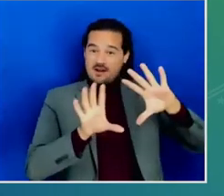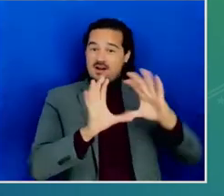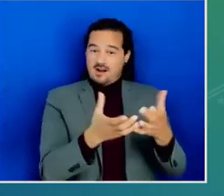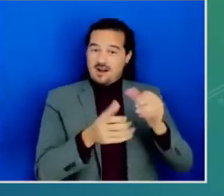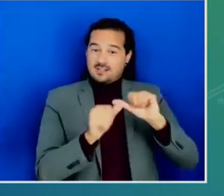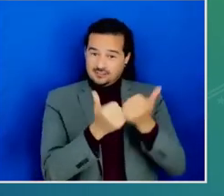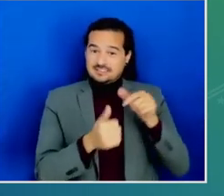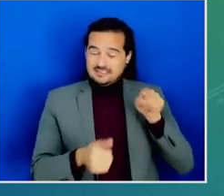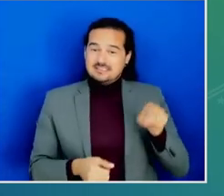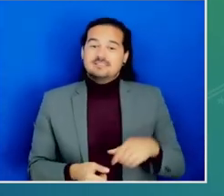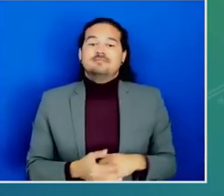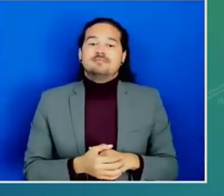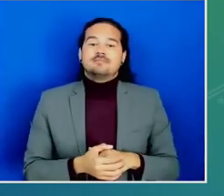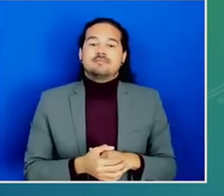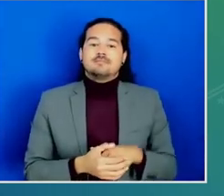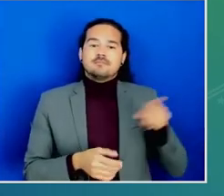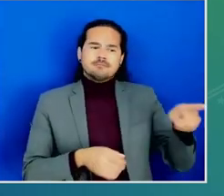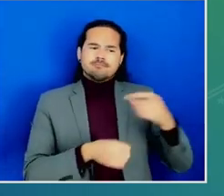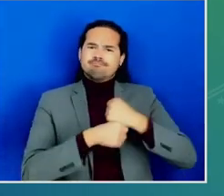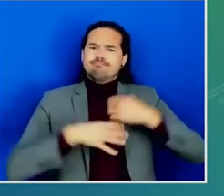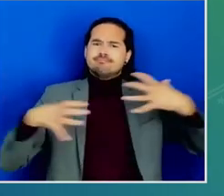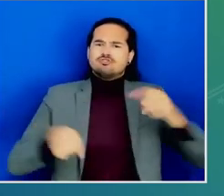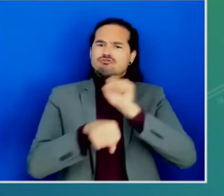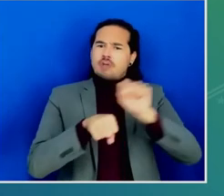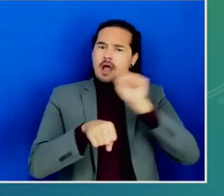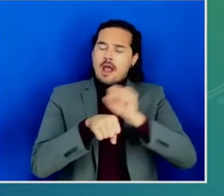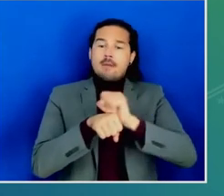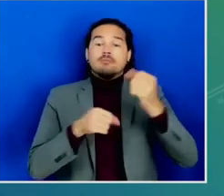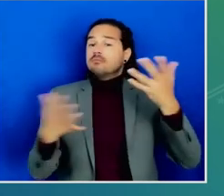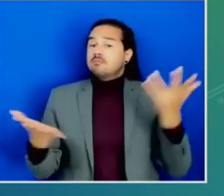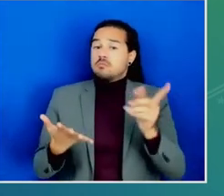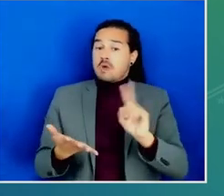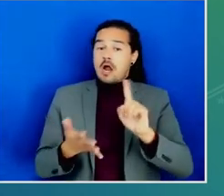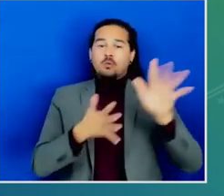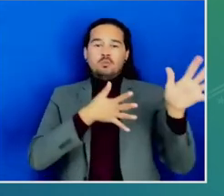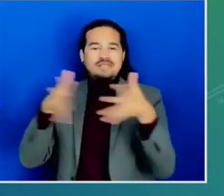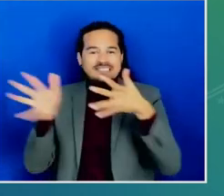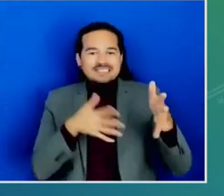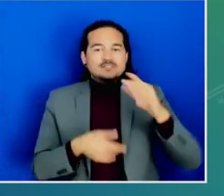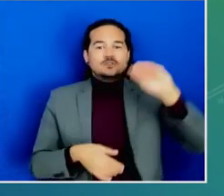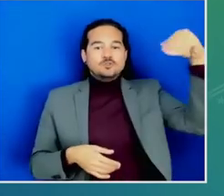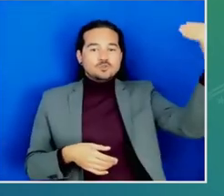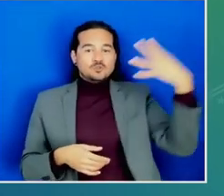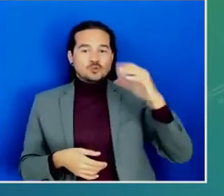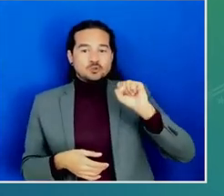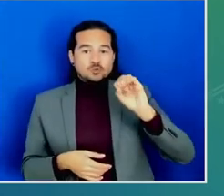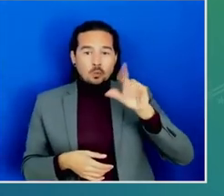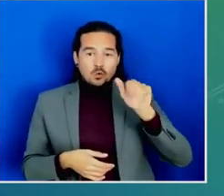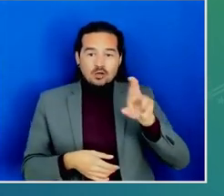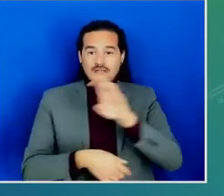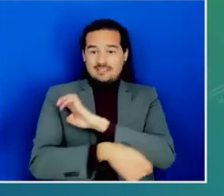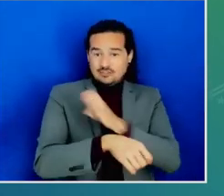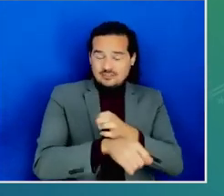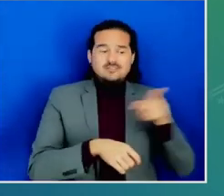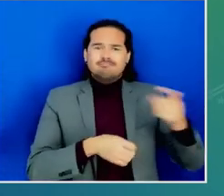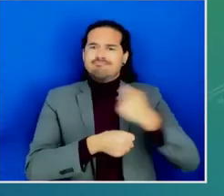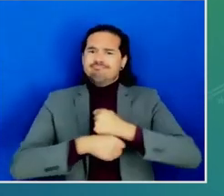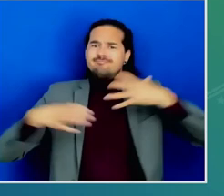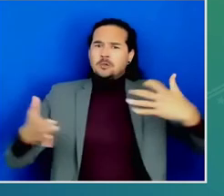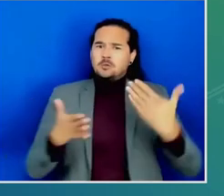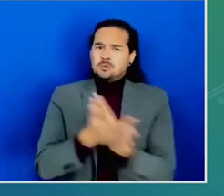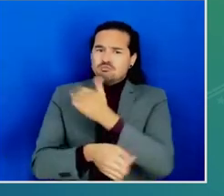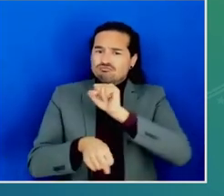jobs generating solar and wind power, jobs building electric charging stations, and a more modern grid with bold climate action